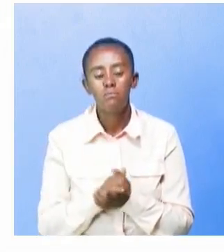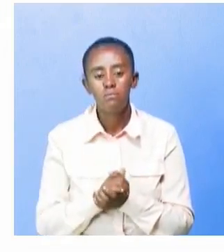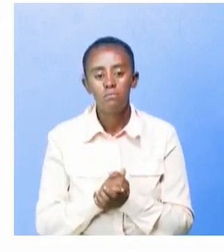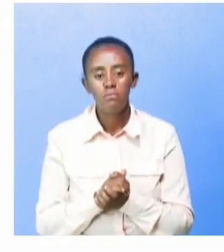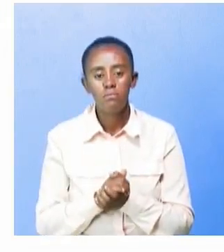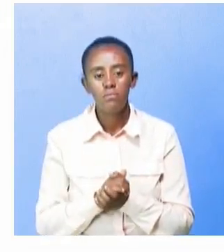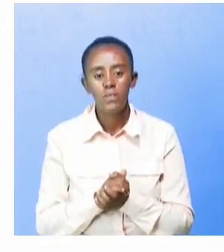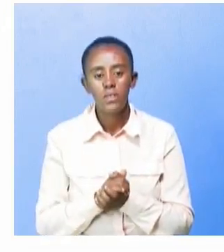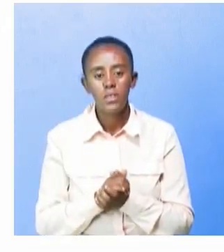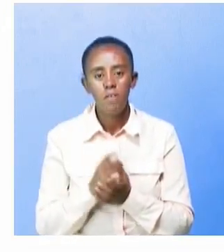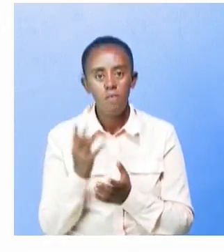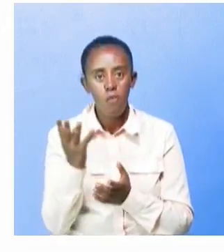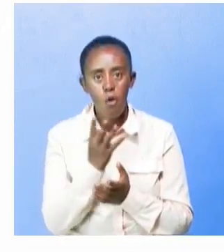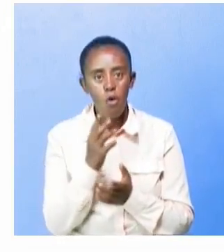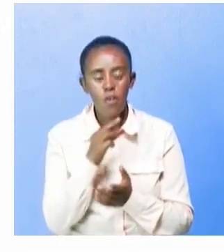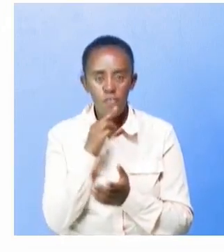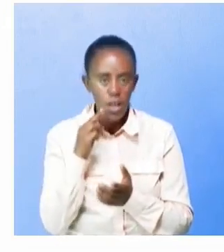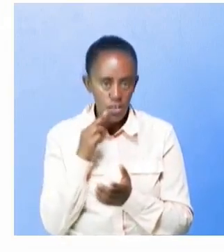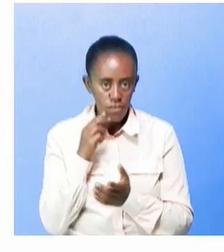verb